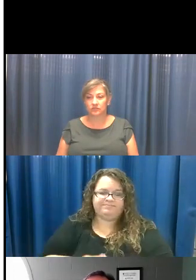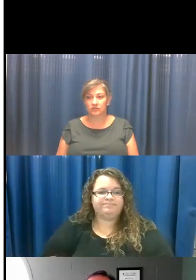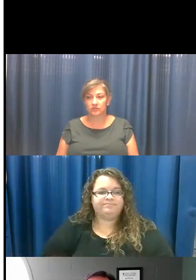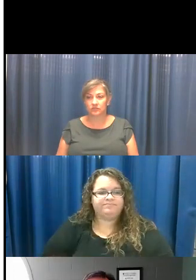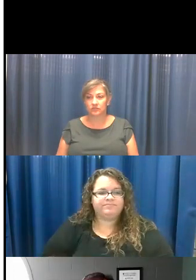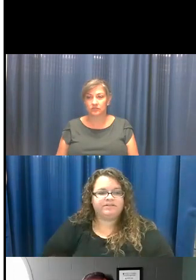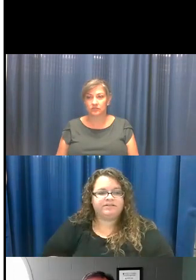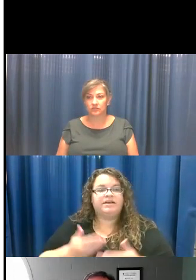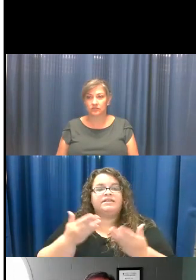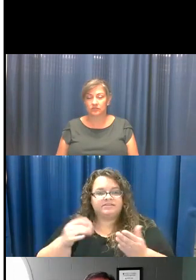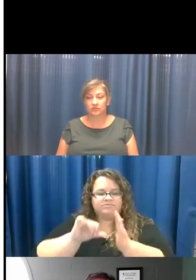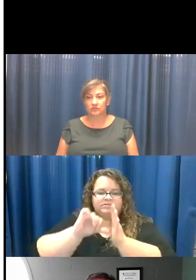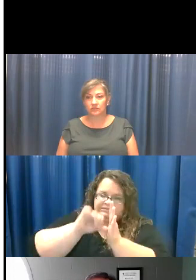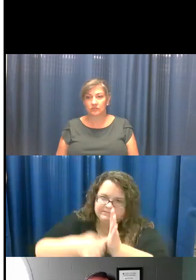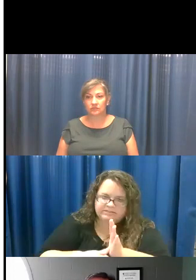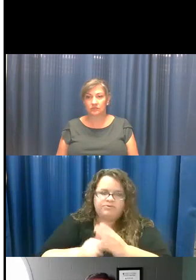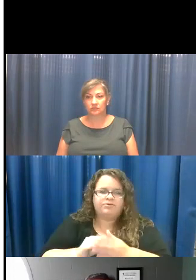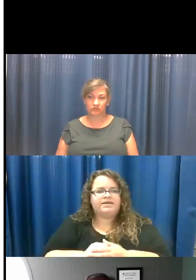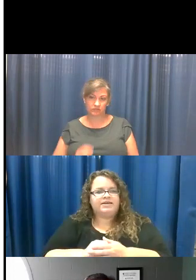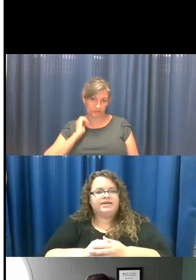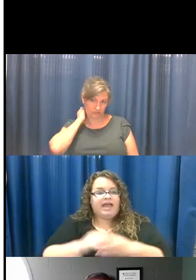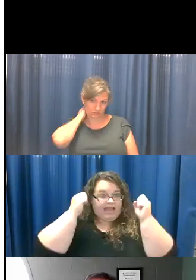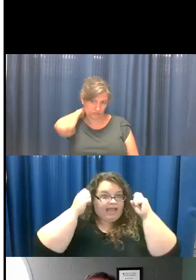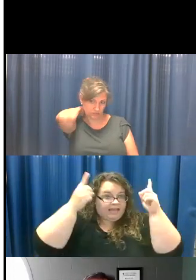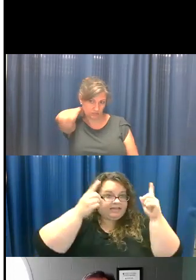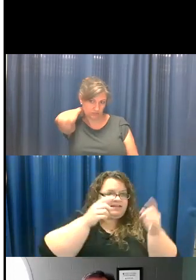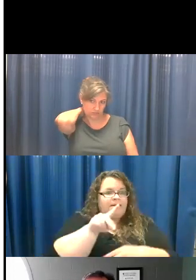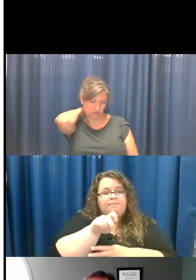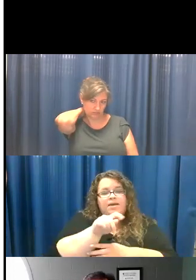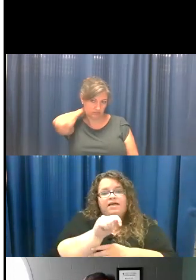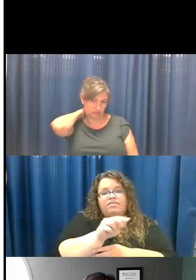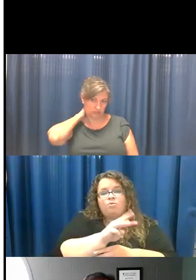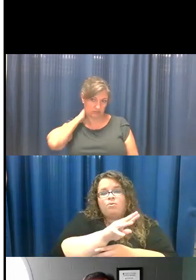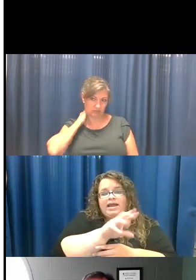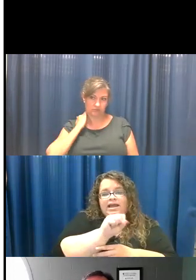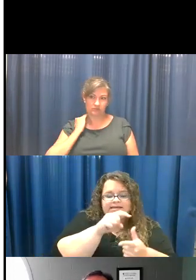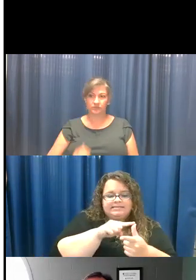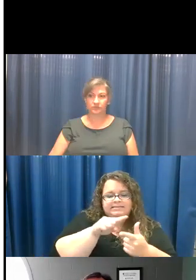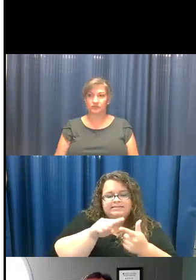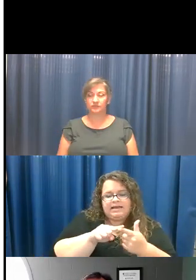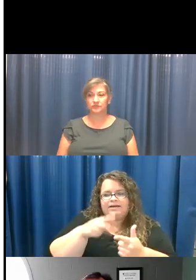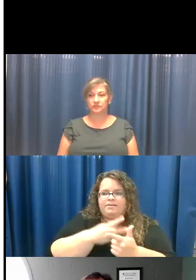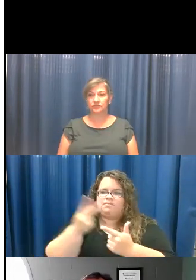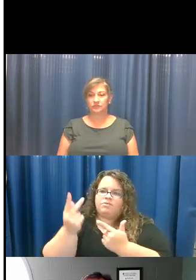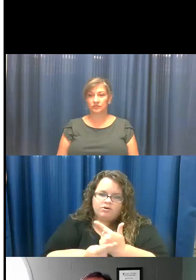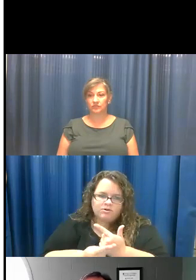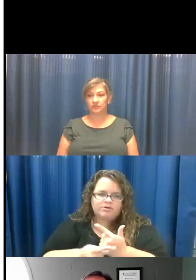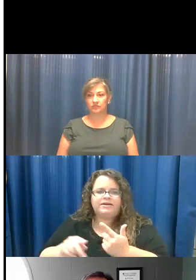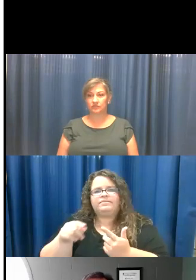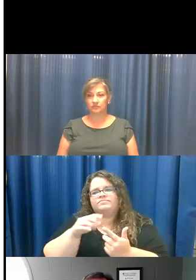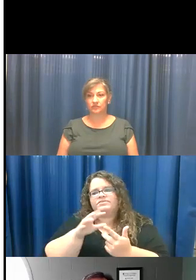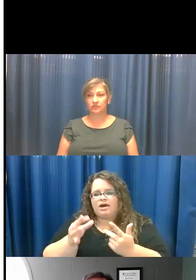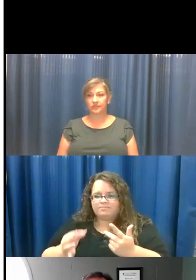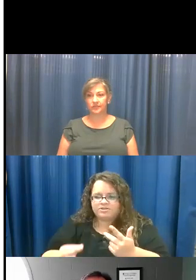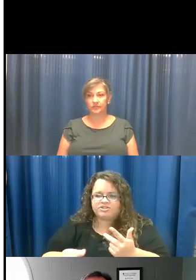emphasized will be academic pathways, program offerings and career options, self-assessment tools. And